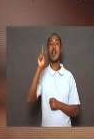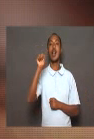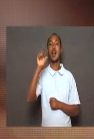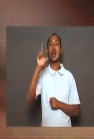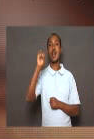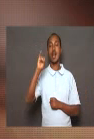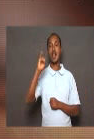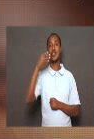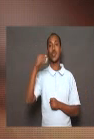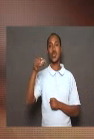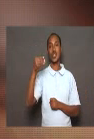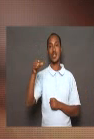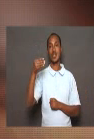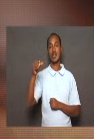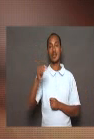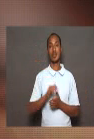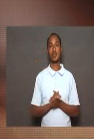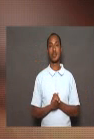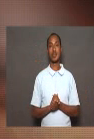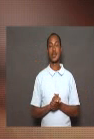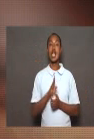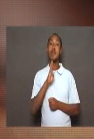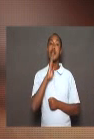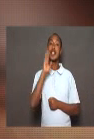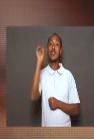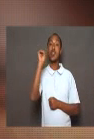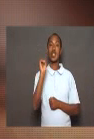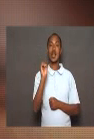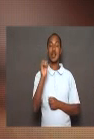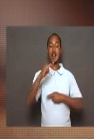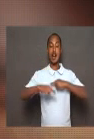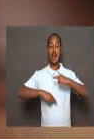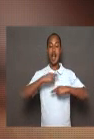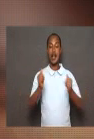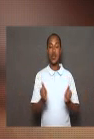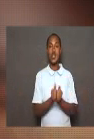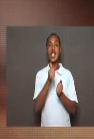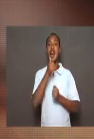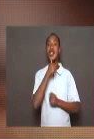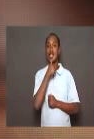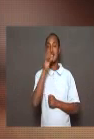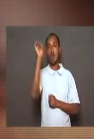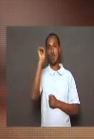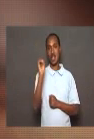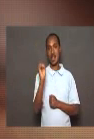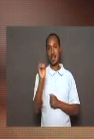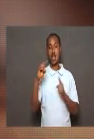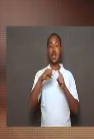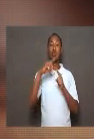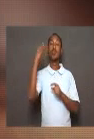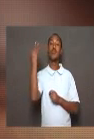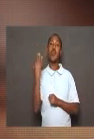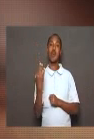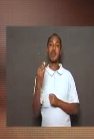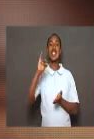alkali solutions. Basic oxides react with acidic oxides to